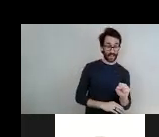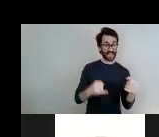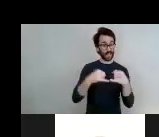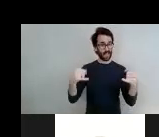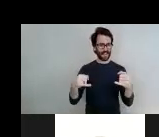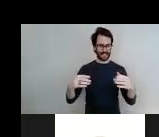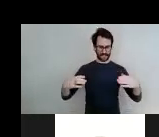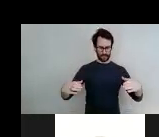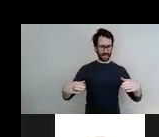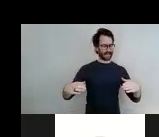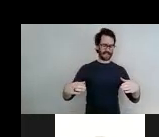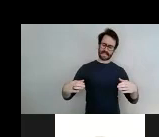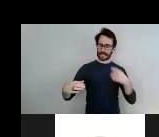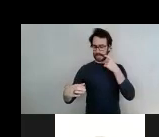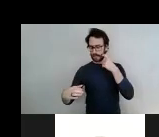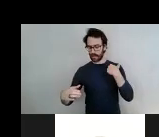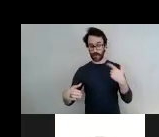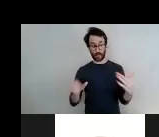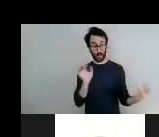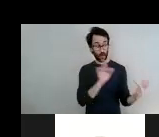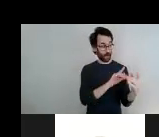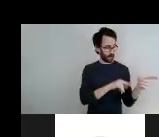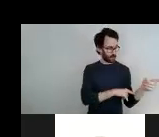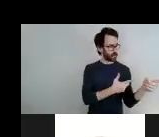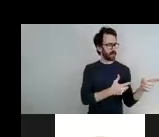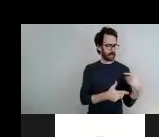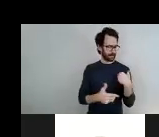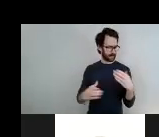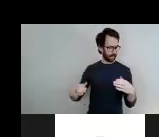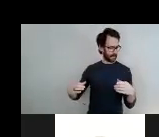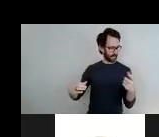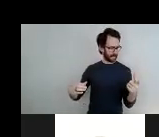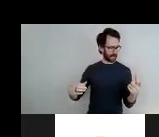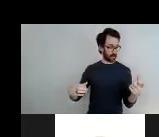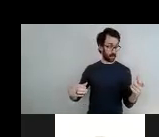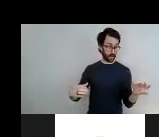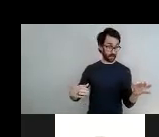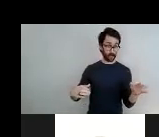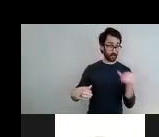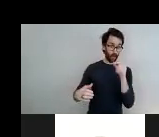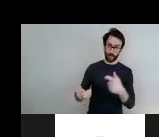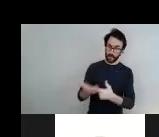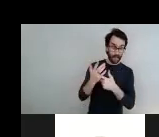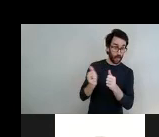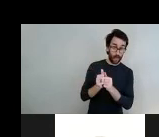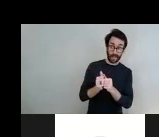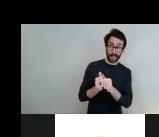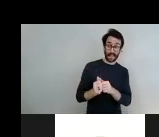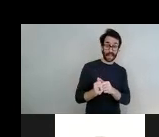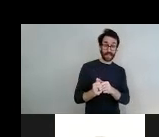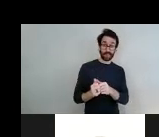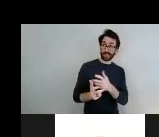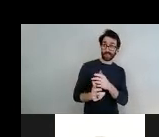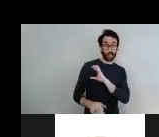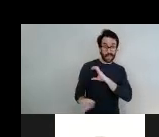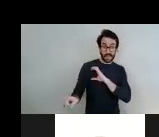with a CBSA agent, you're risking there could be a warrant out for your arrest. So just, the number one